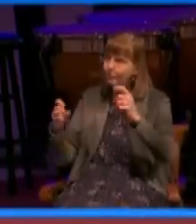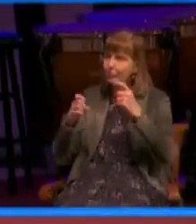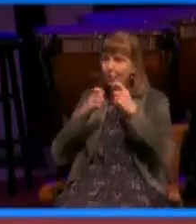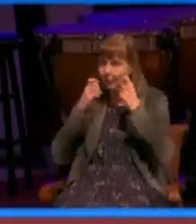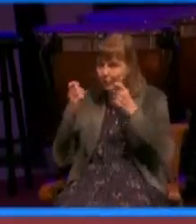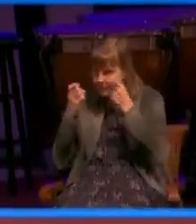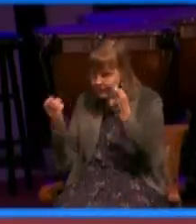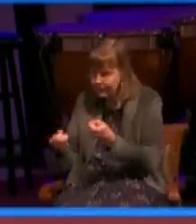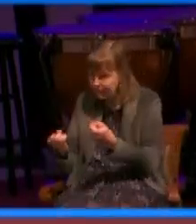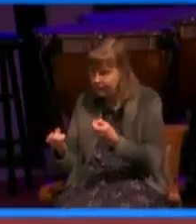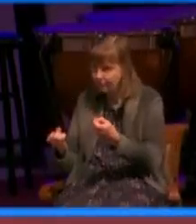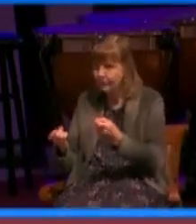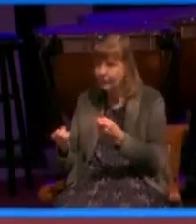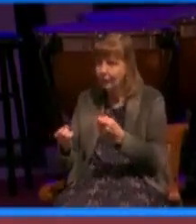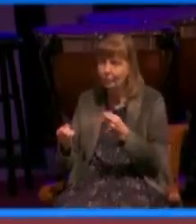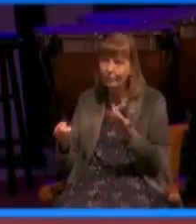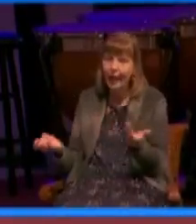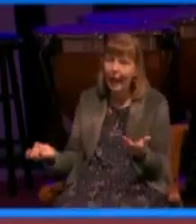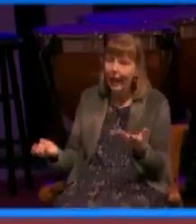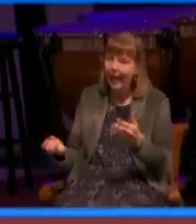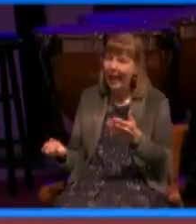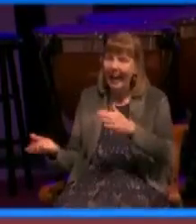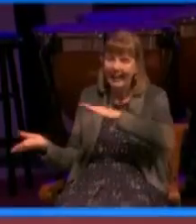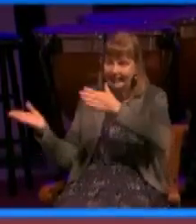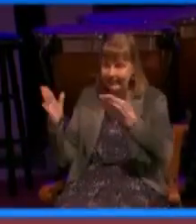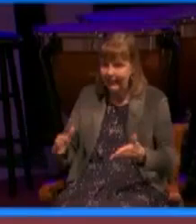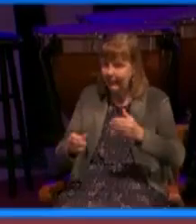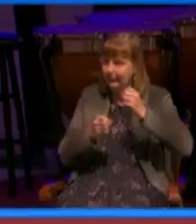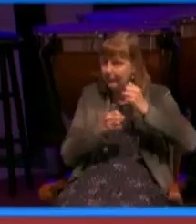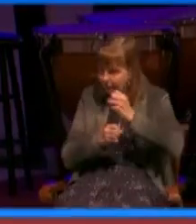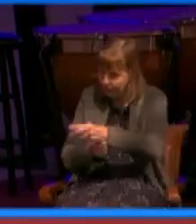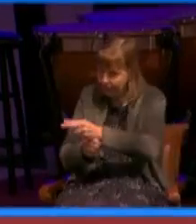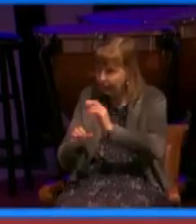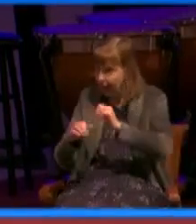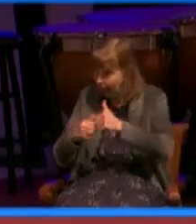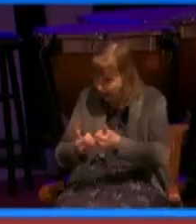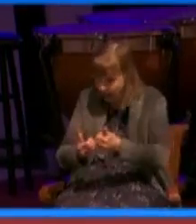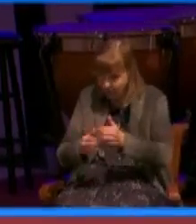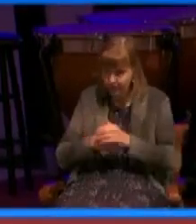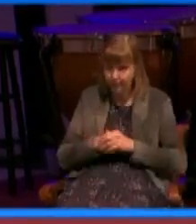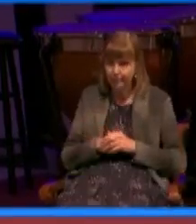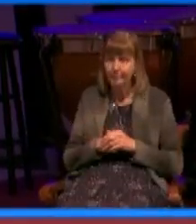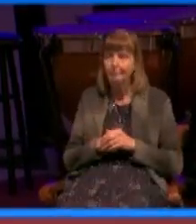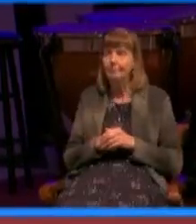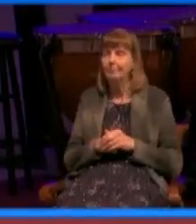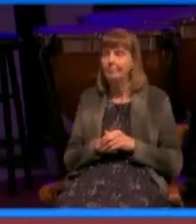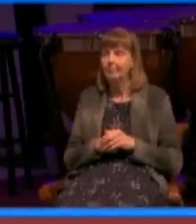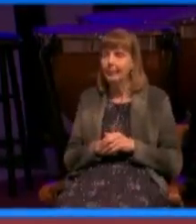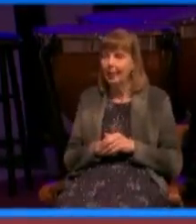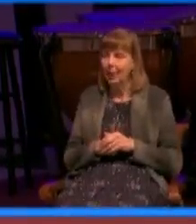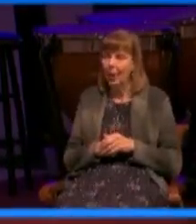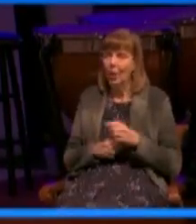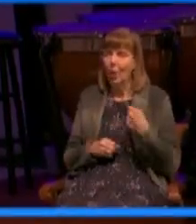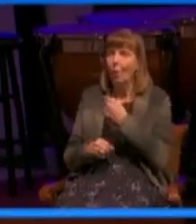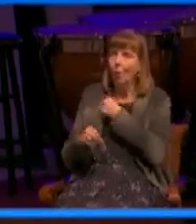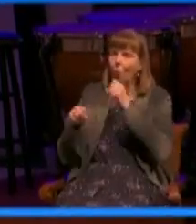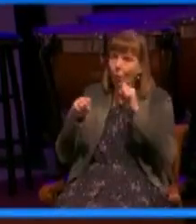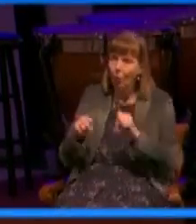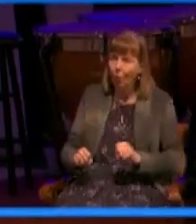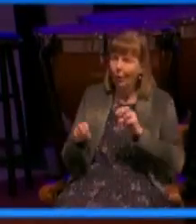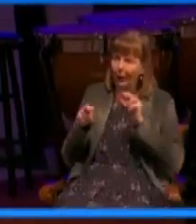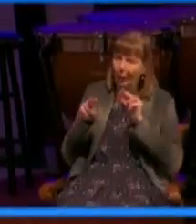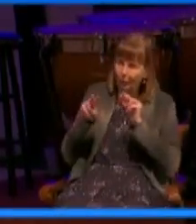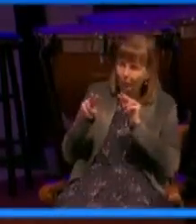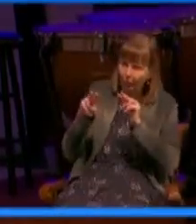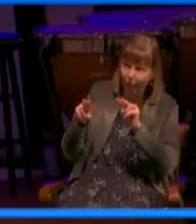chapter 17, he again speaks into that promise through Abraham. We get to watch him in his work of how